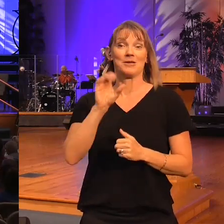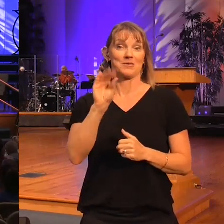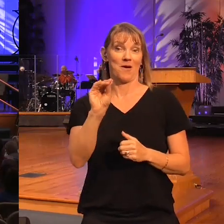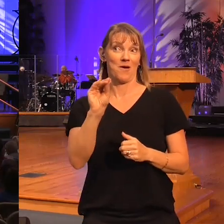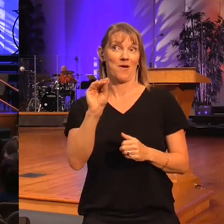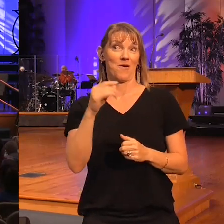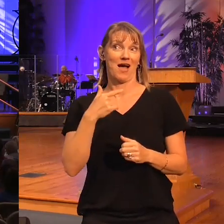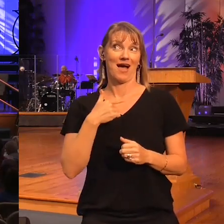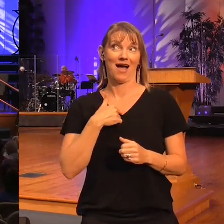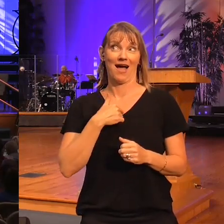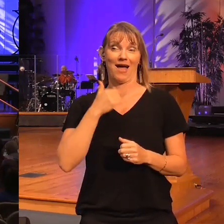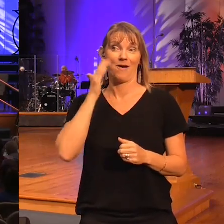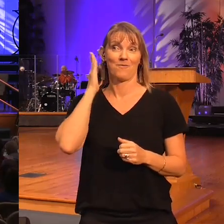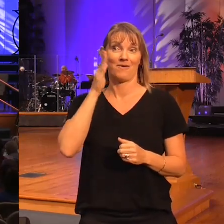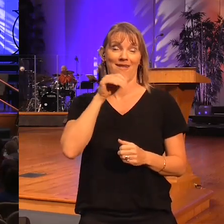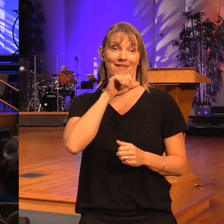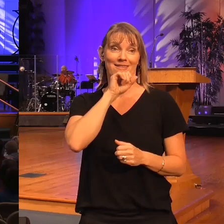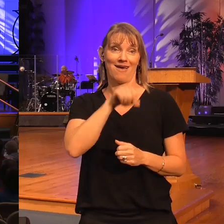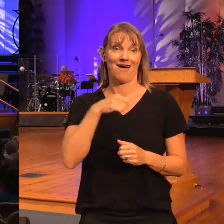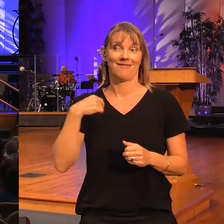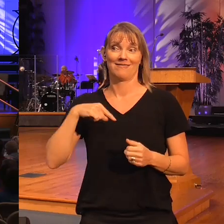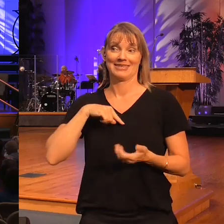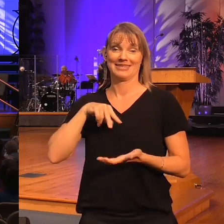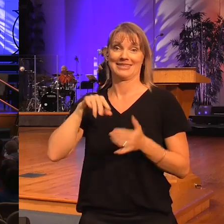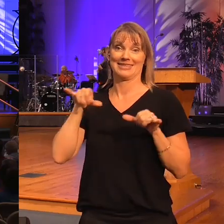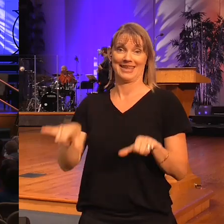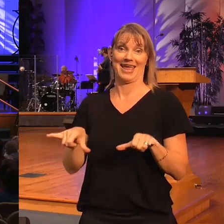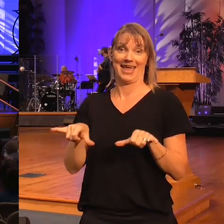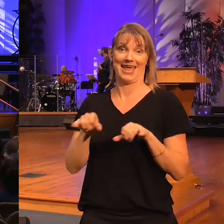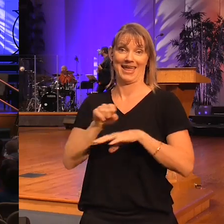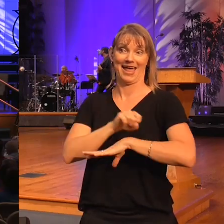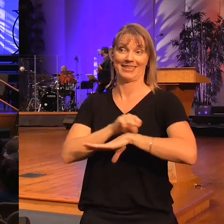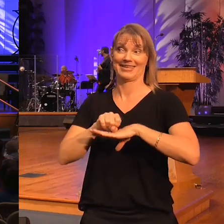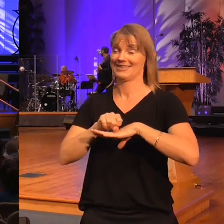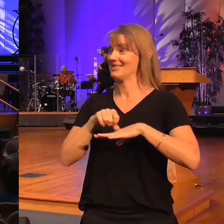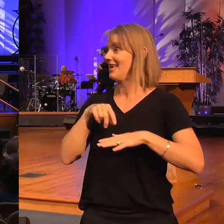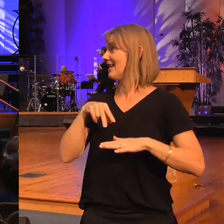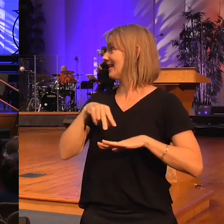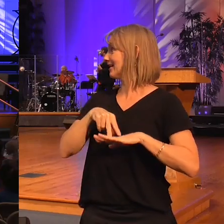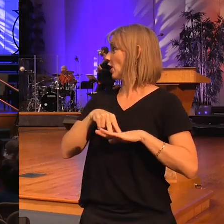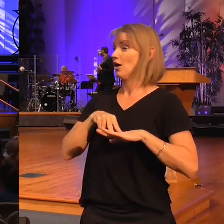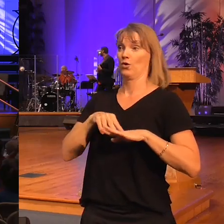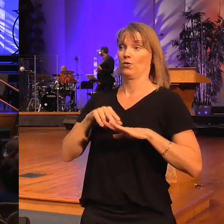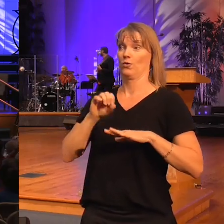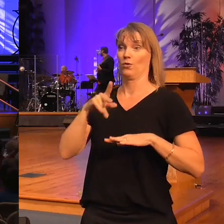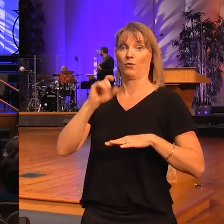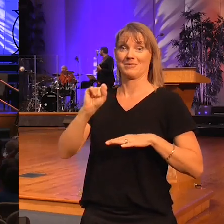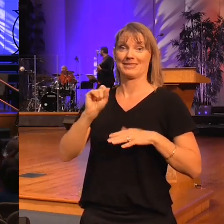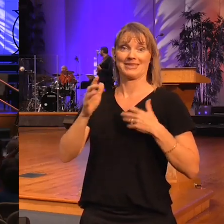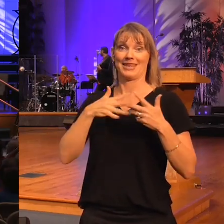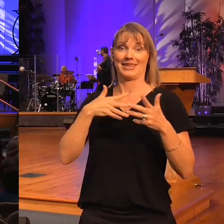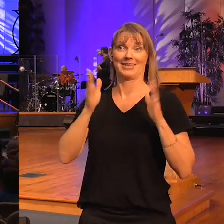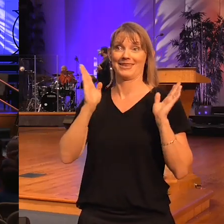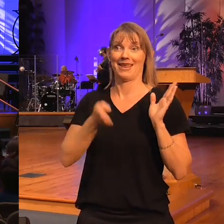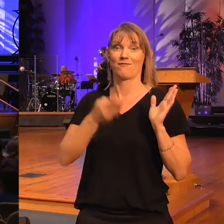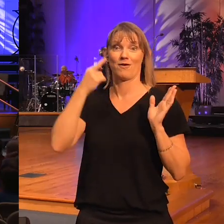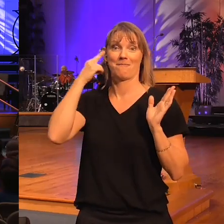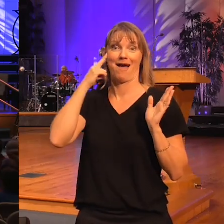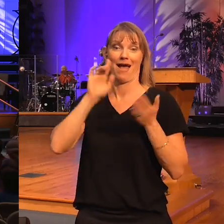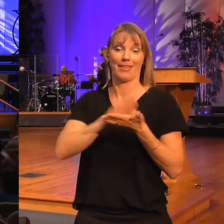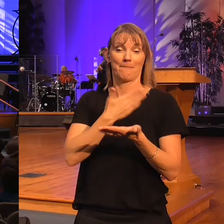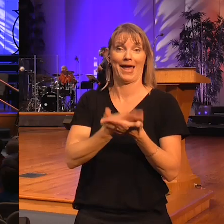So what I would love to have all of us stay on the stage, and whoops, there goes the sausage, there goes the